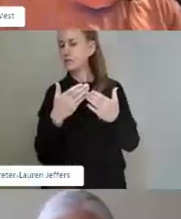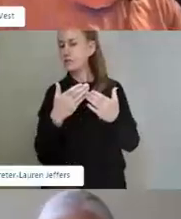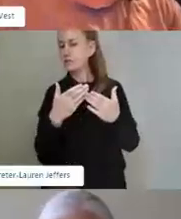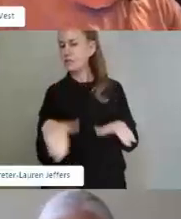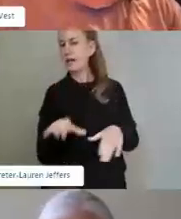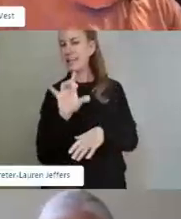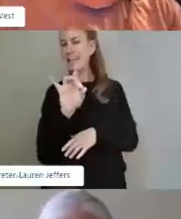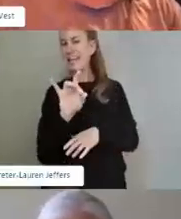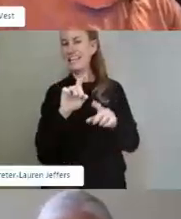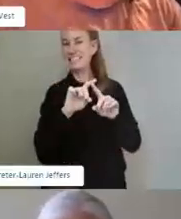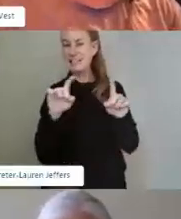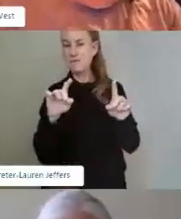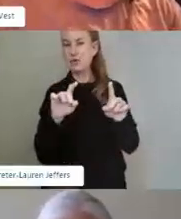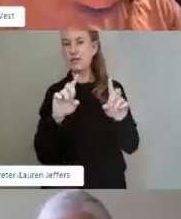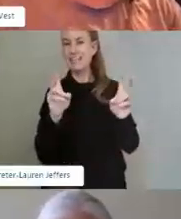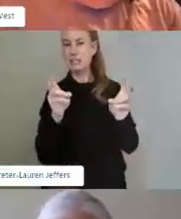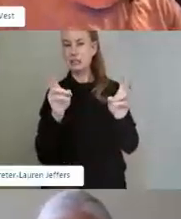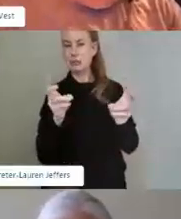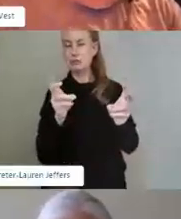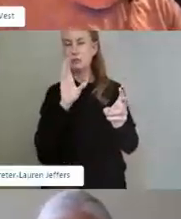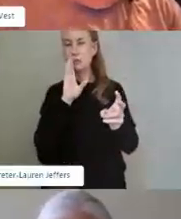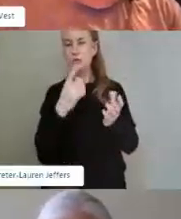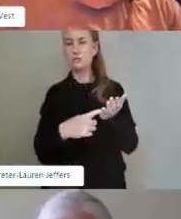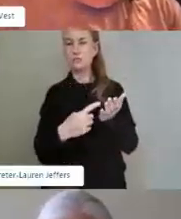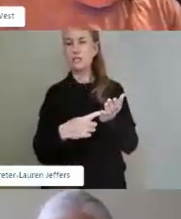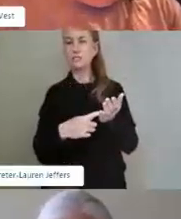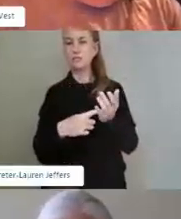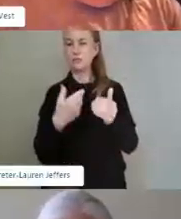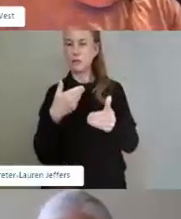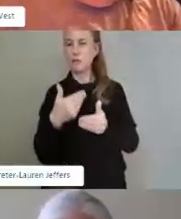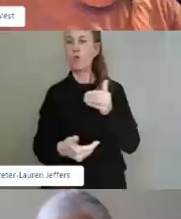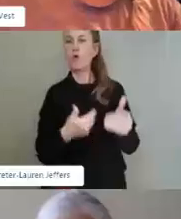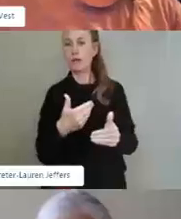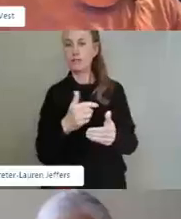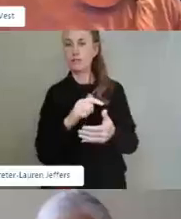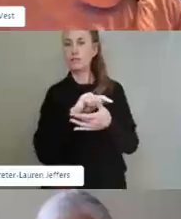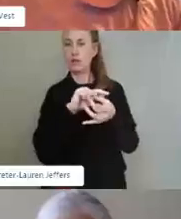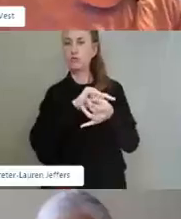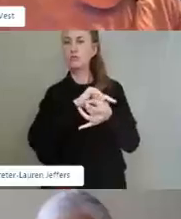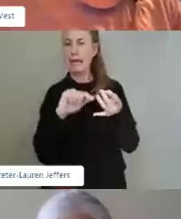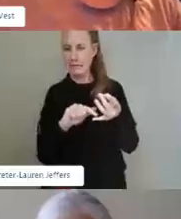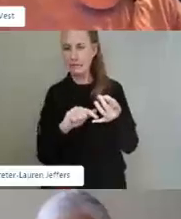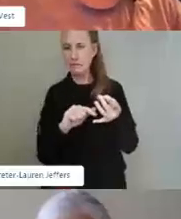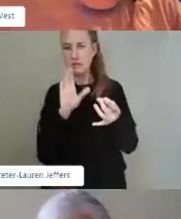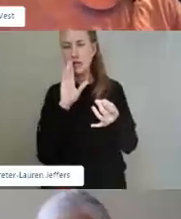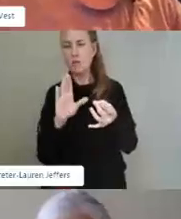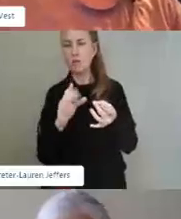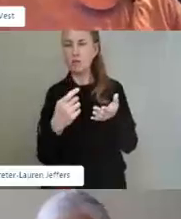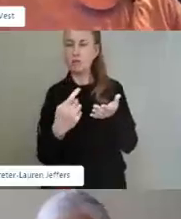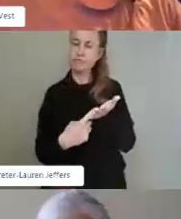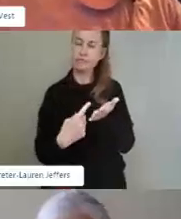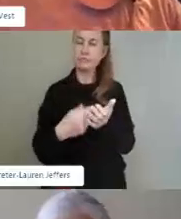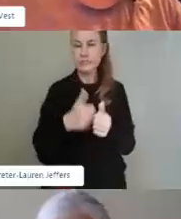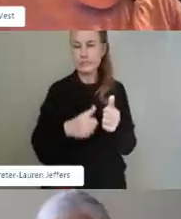issues. And so we'll kind of talk about the progress on those issues. And so I'll kind of walk through these here and give you guys